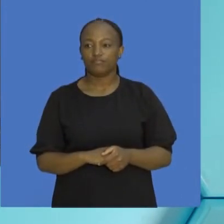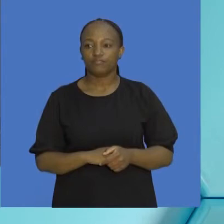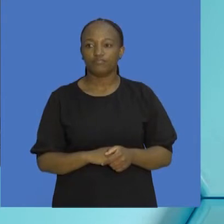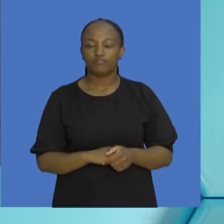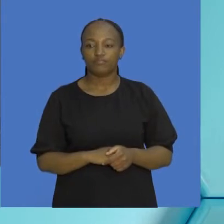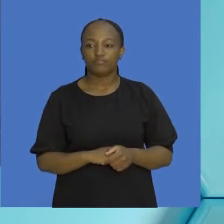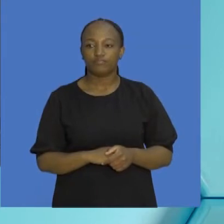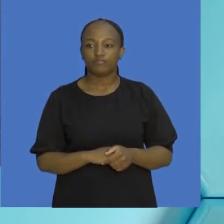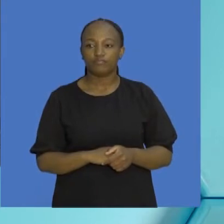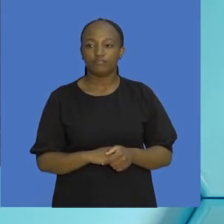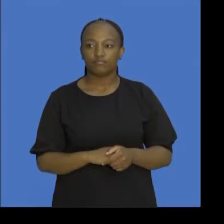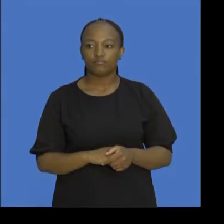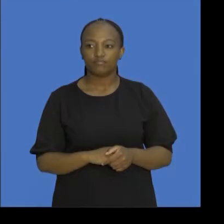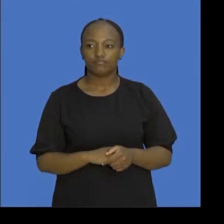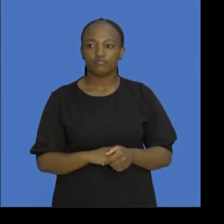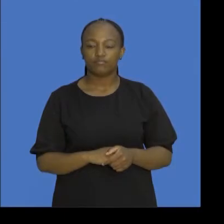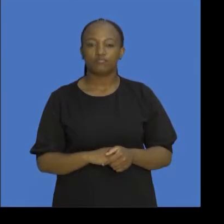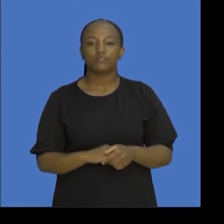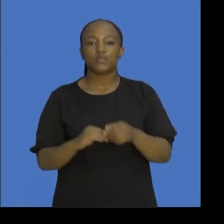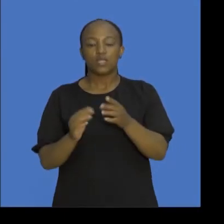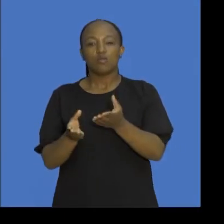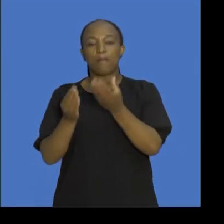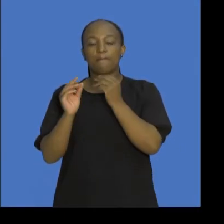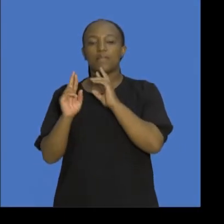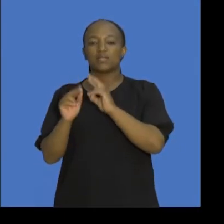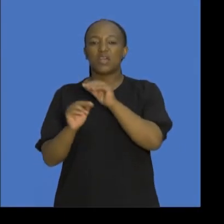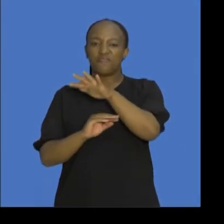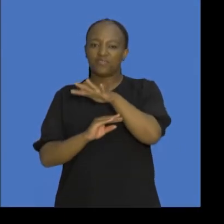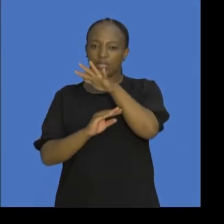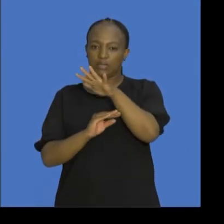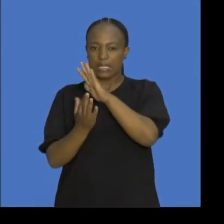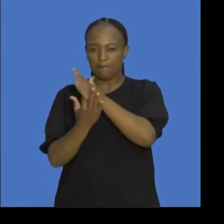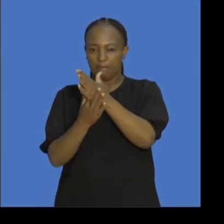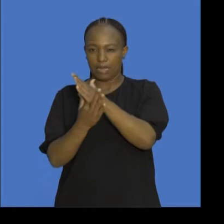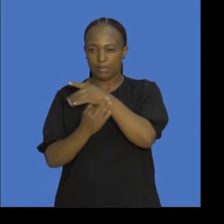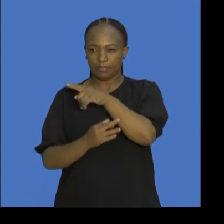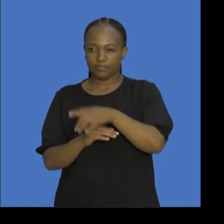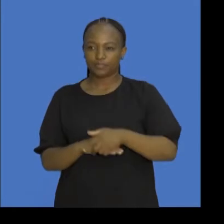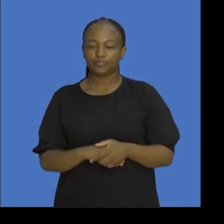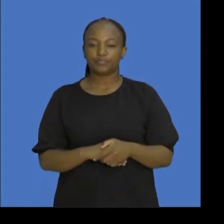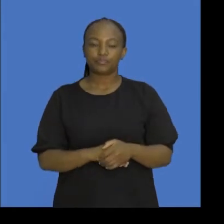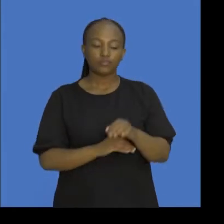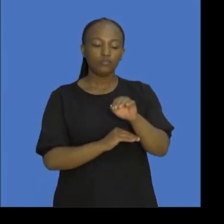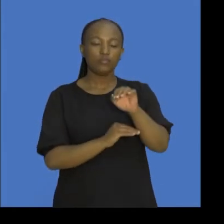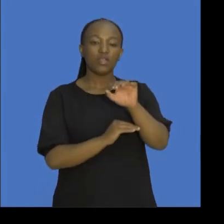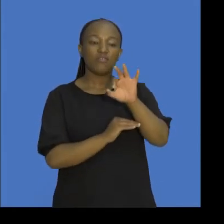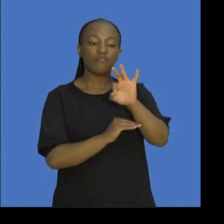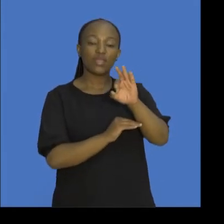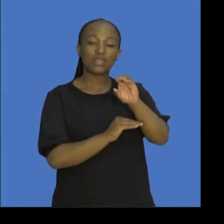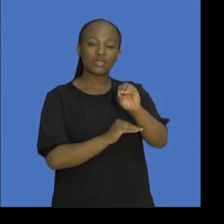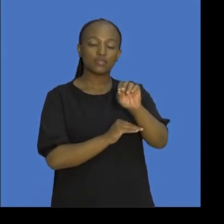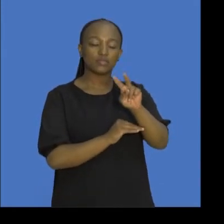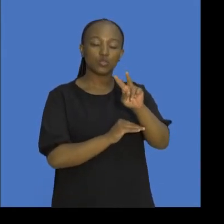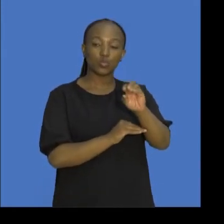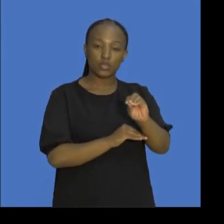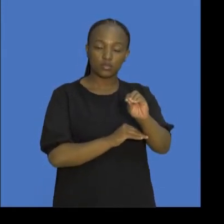Okay, which is, we get 15. That's the midpoint. And the midpoint for 30 and